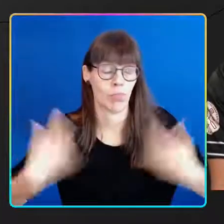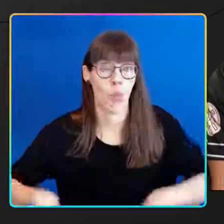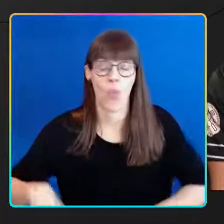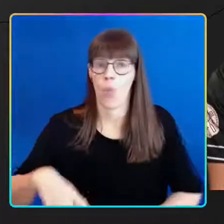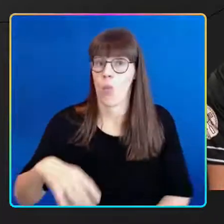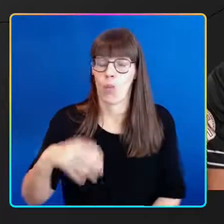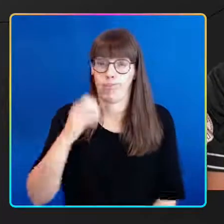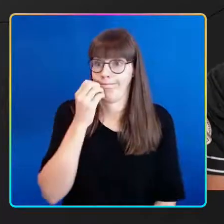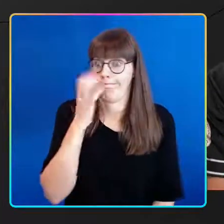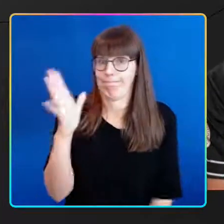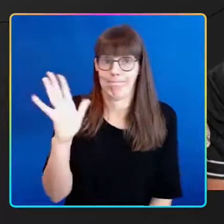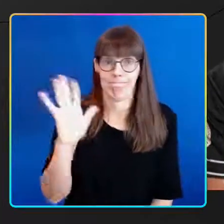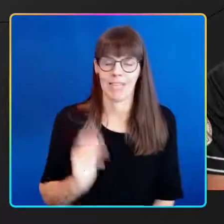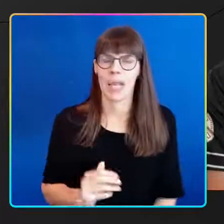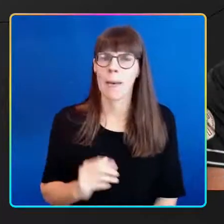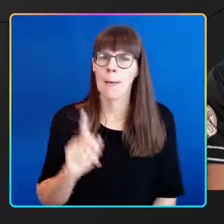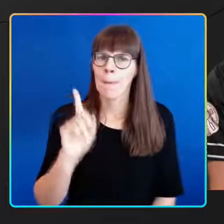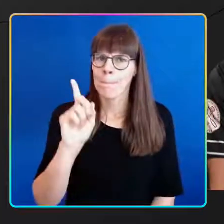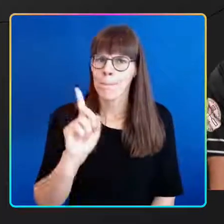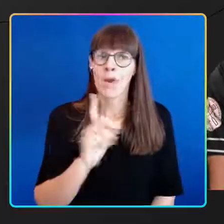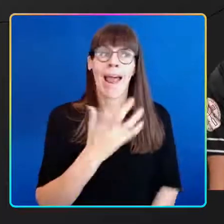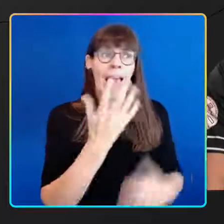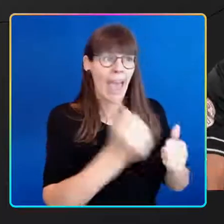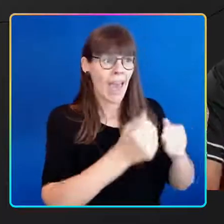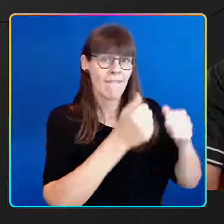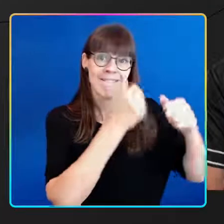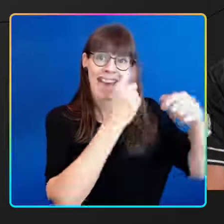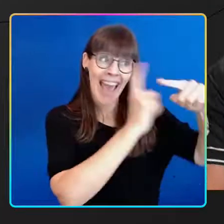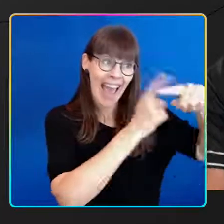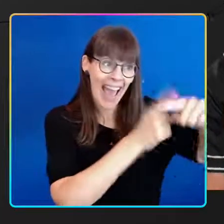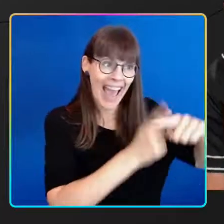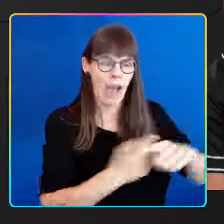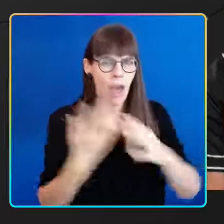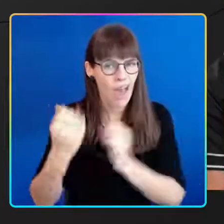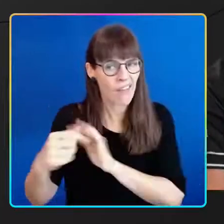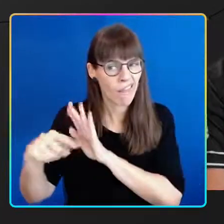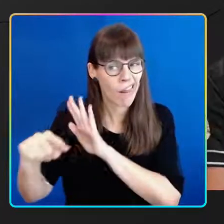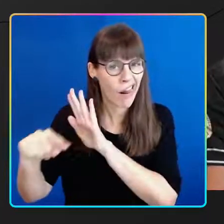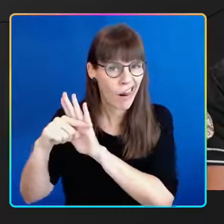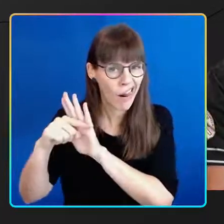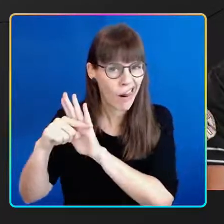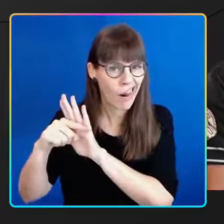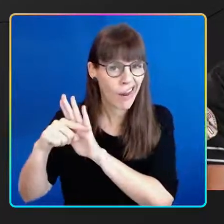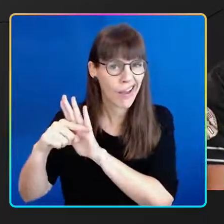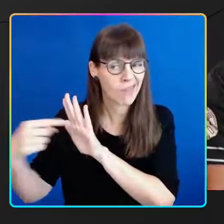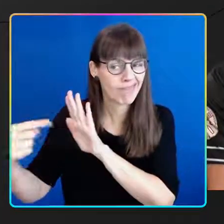something really annoying about your role and your day. So we want to know what that is.